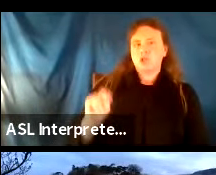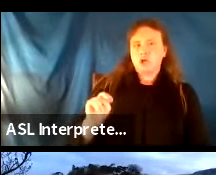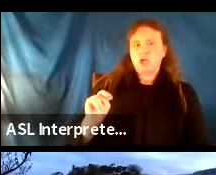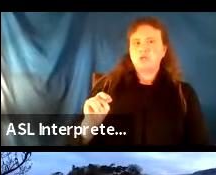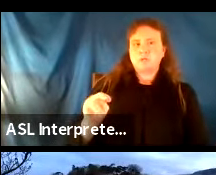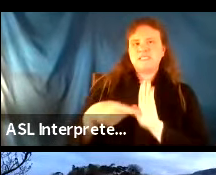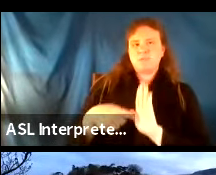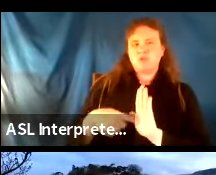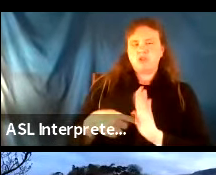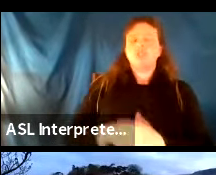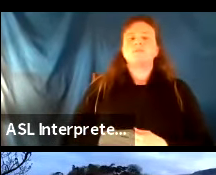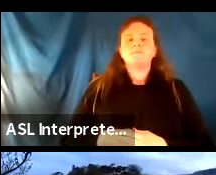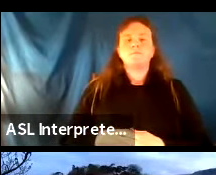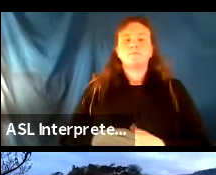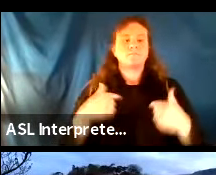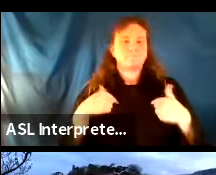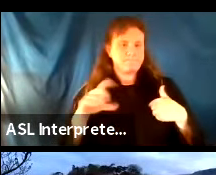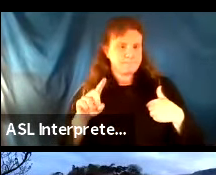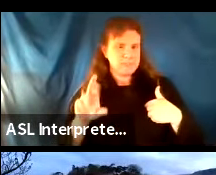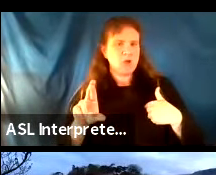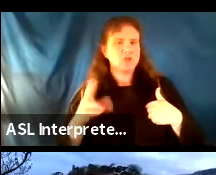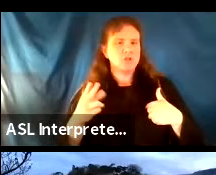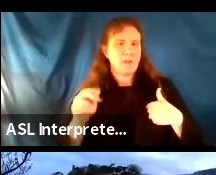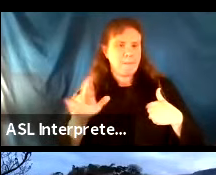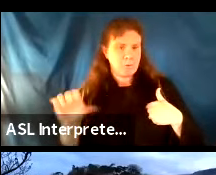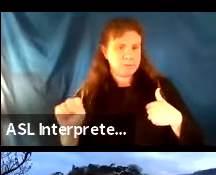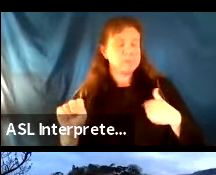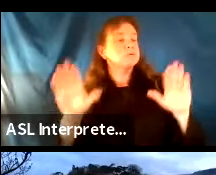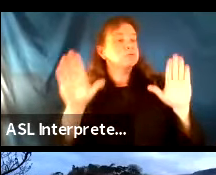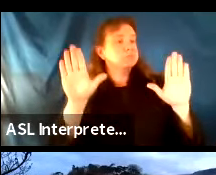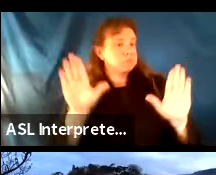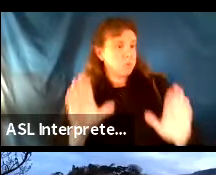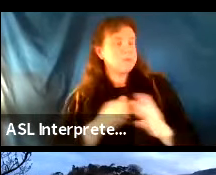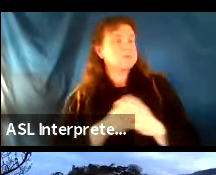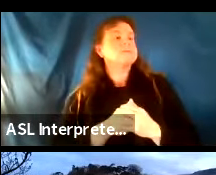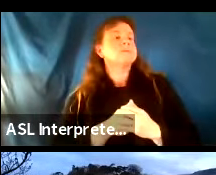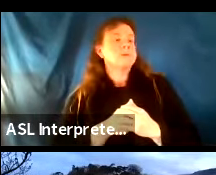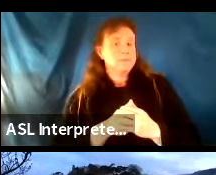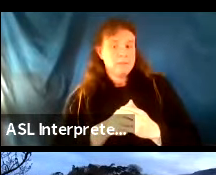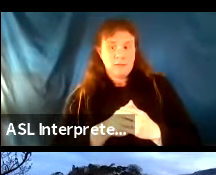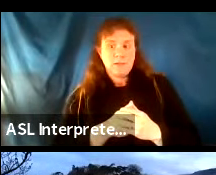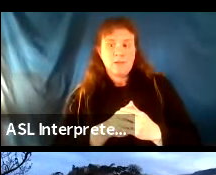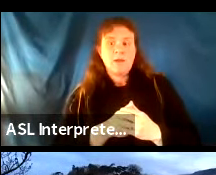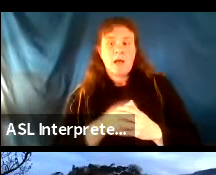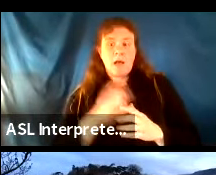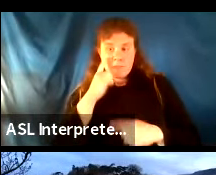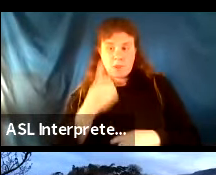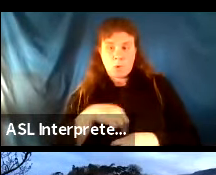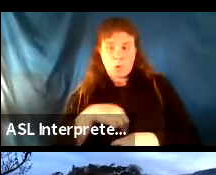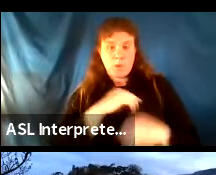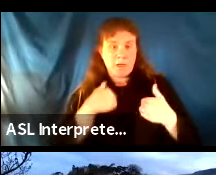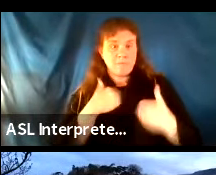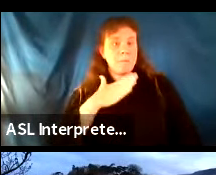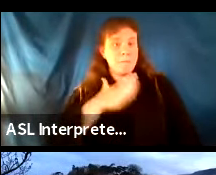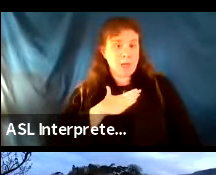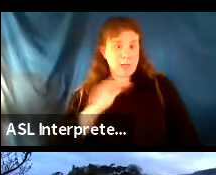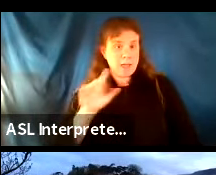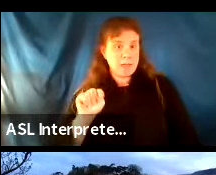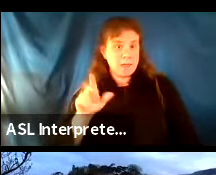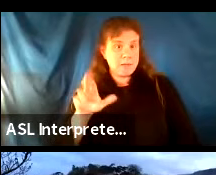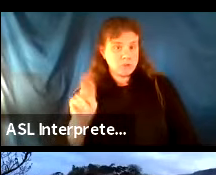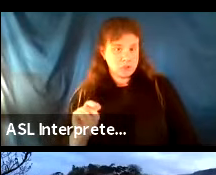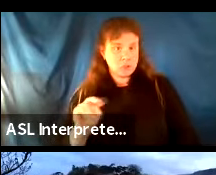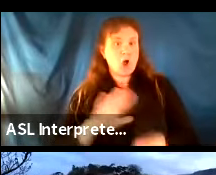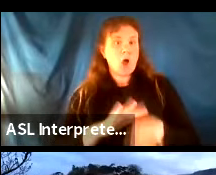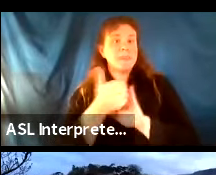Fantastic. Well, we will, it actually is, I think we have My Turn on the agenda for